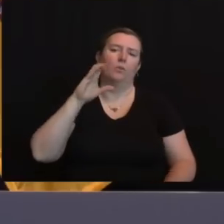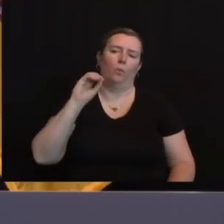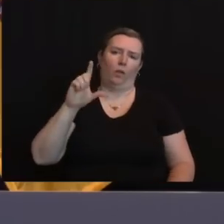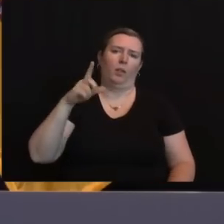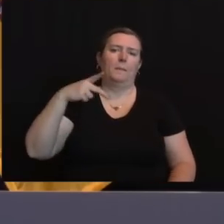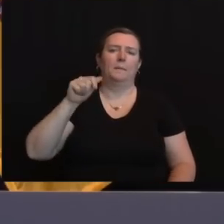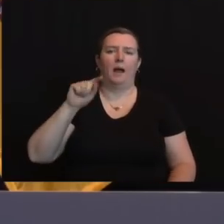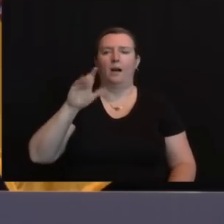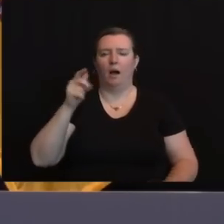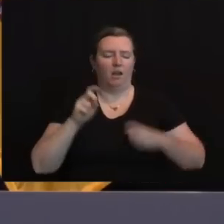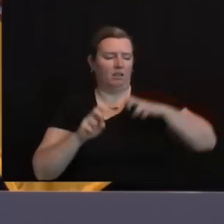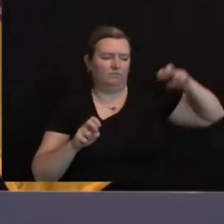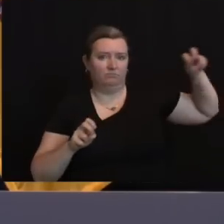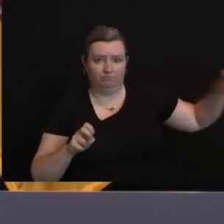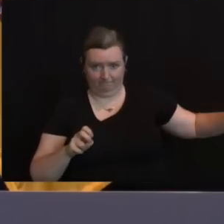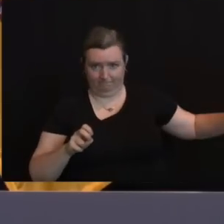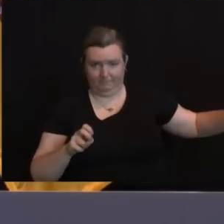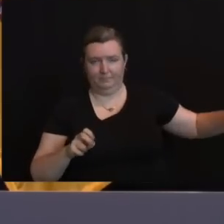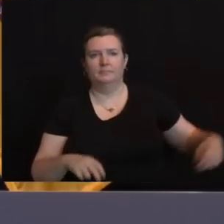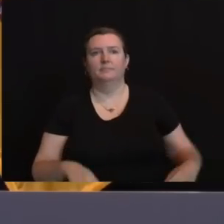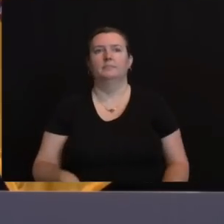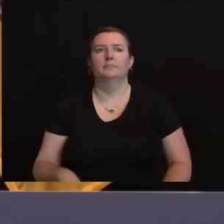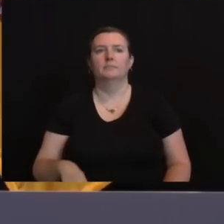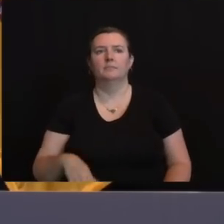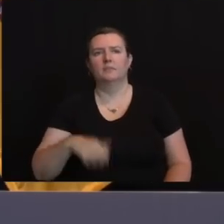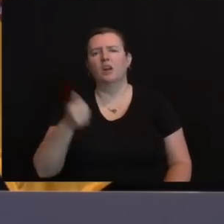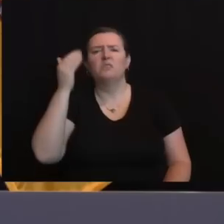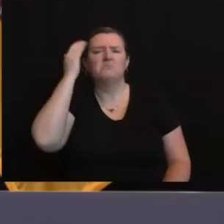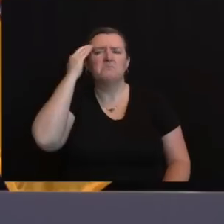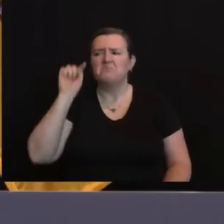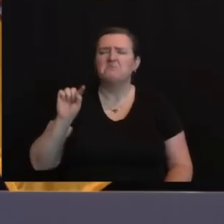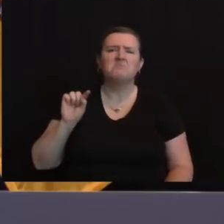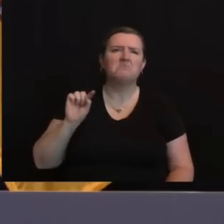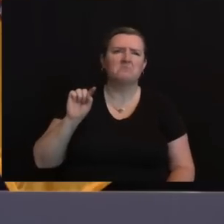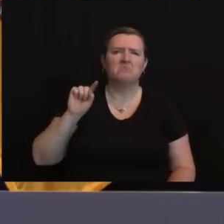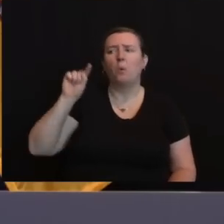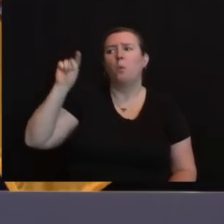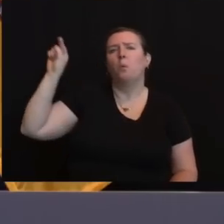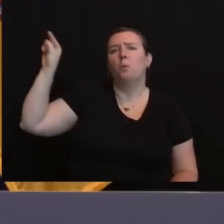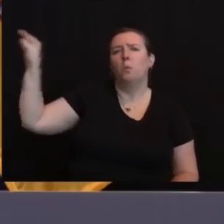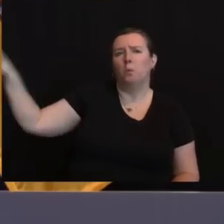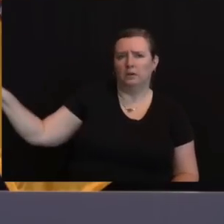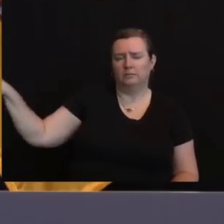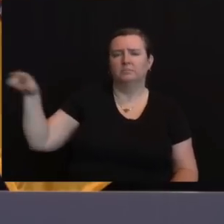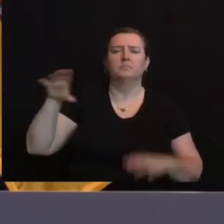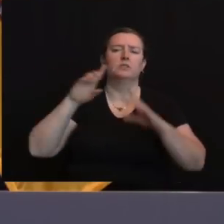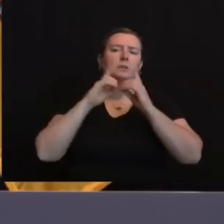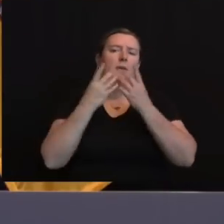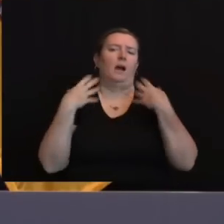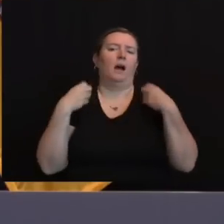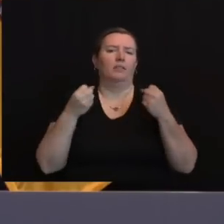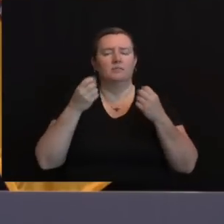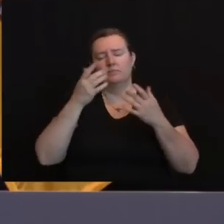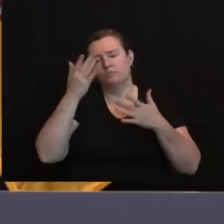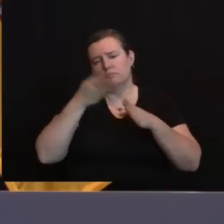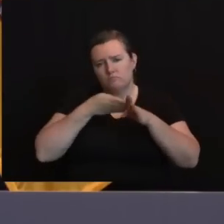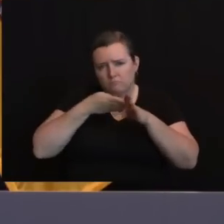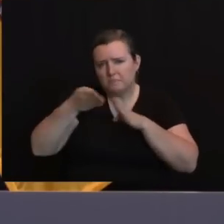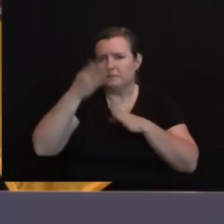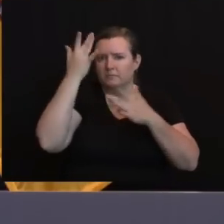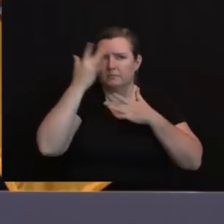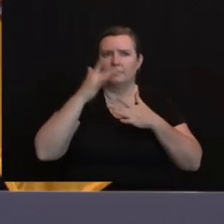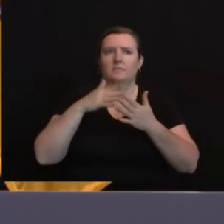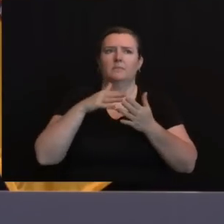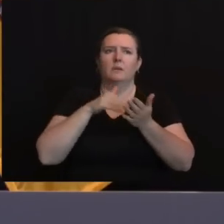Callahan. We're joined by another familiar face to the far right, the Department of Health's Communicable Disease Service Medical Director, Dr.